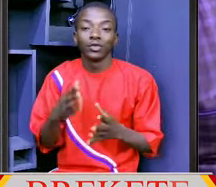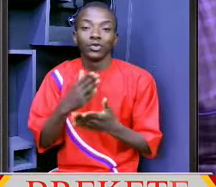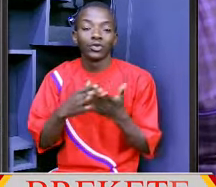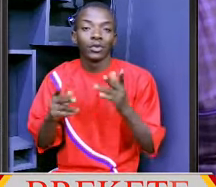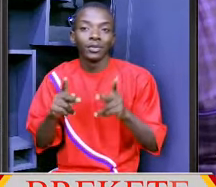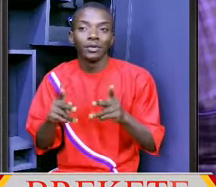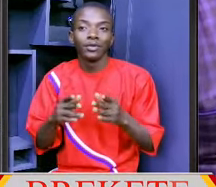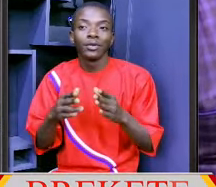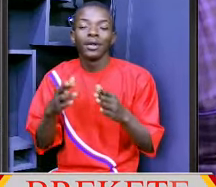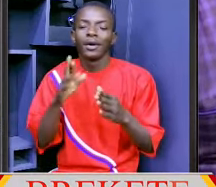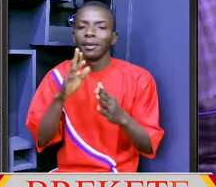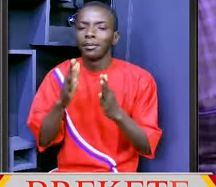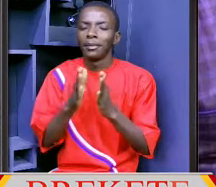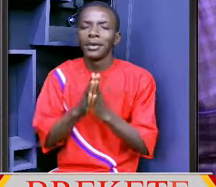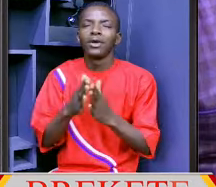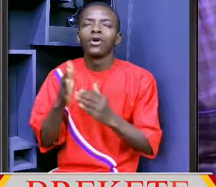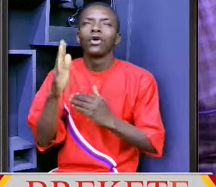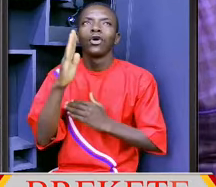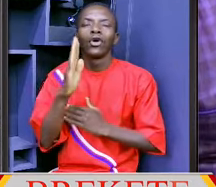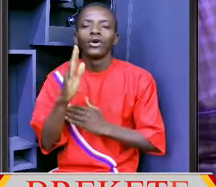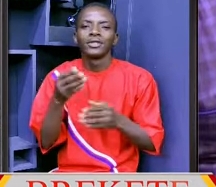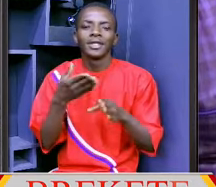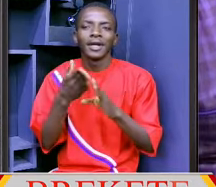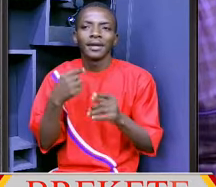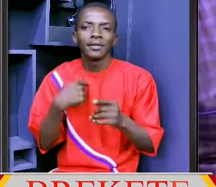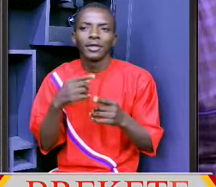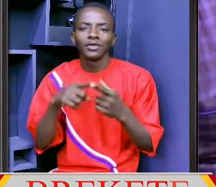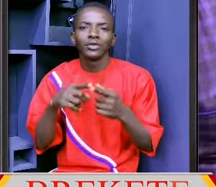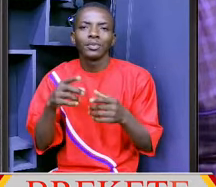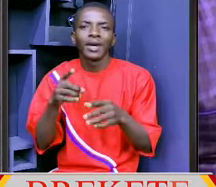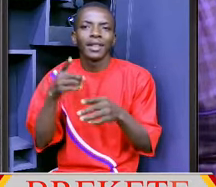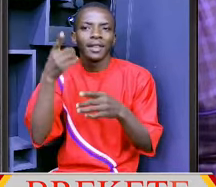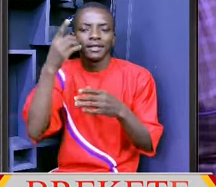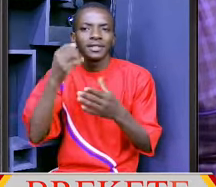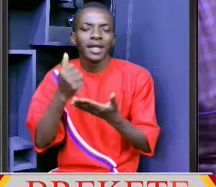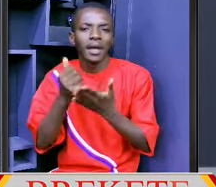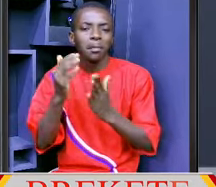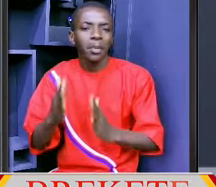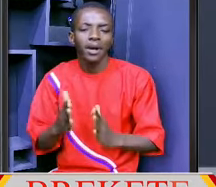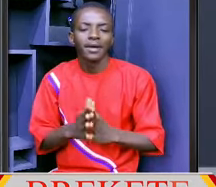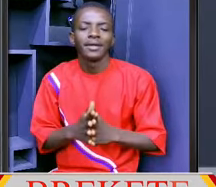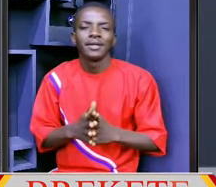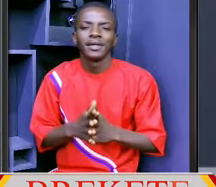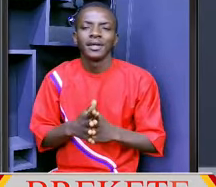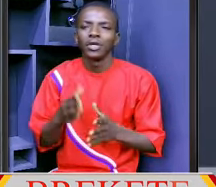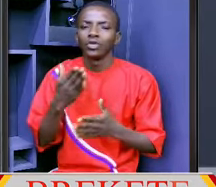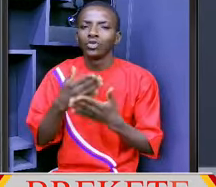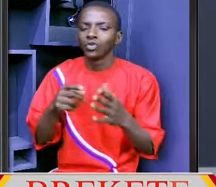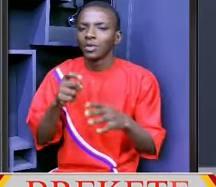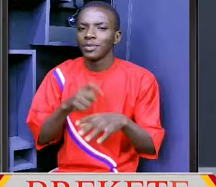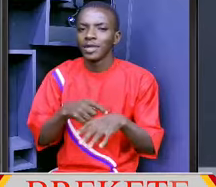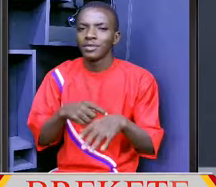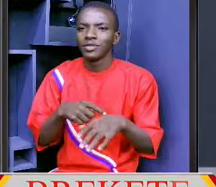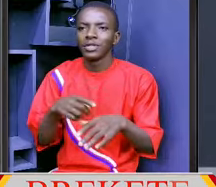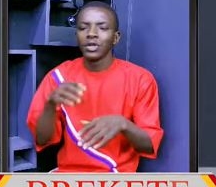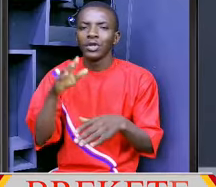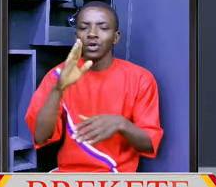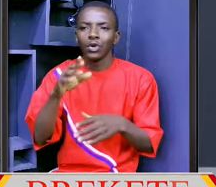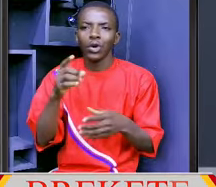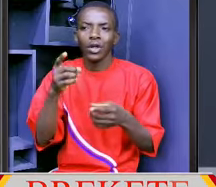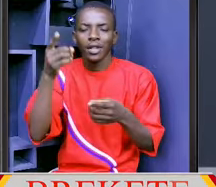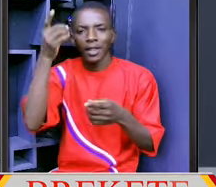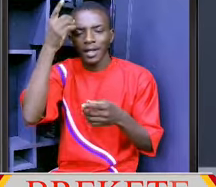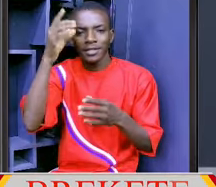Some people they pray, say, God, direct me to my destiny helper. Yes. Sometimes now your